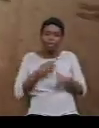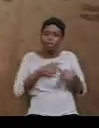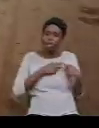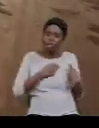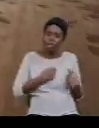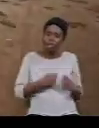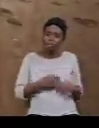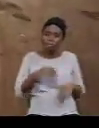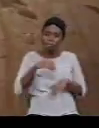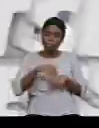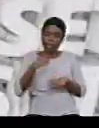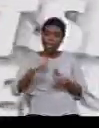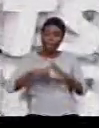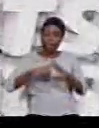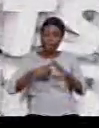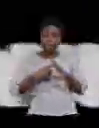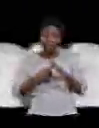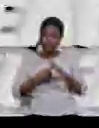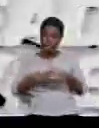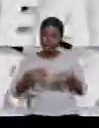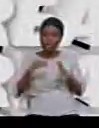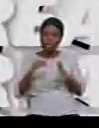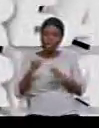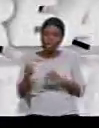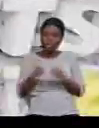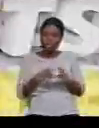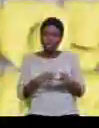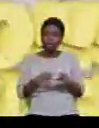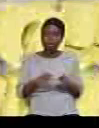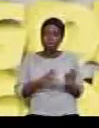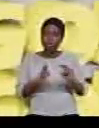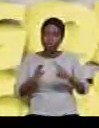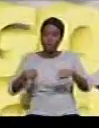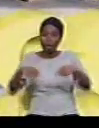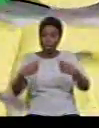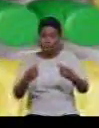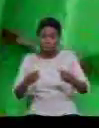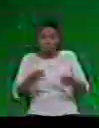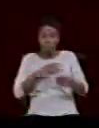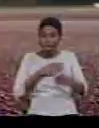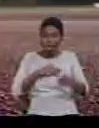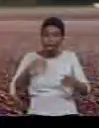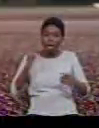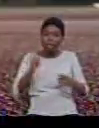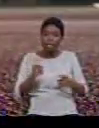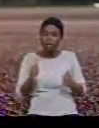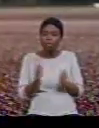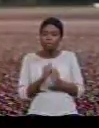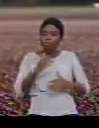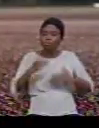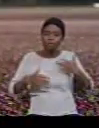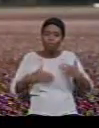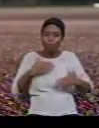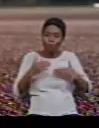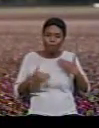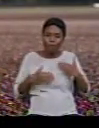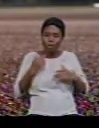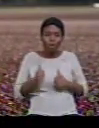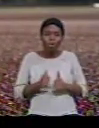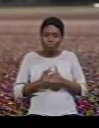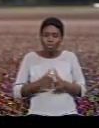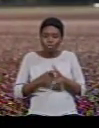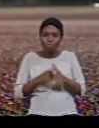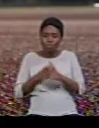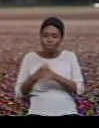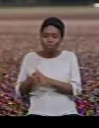at the beginning, on your set, mark, go. And then we took off. And then we were running and